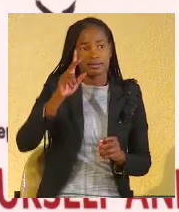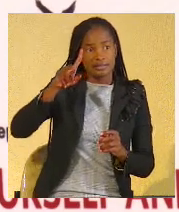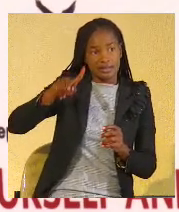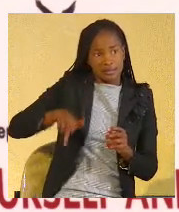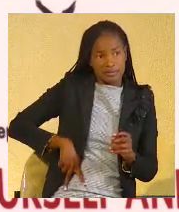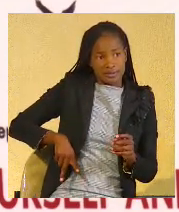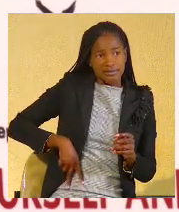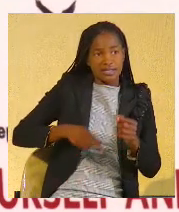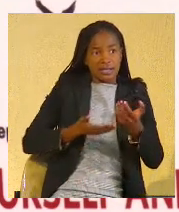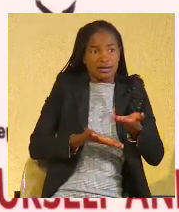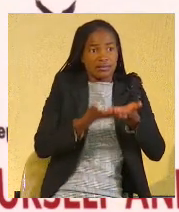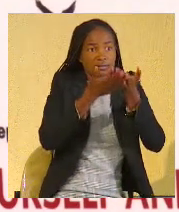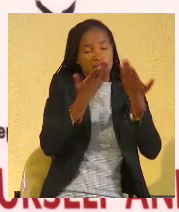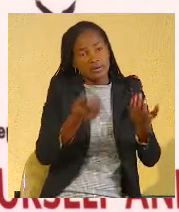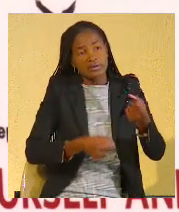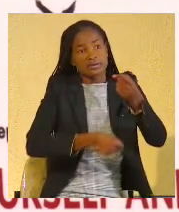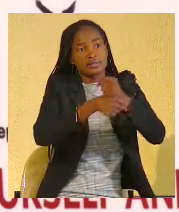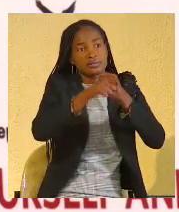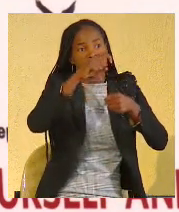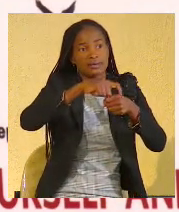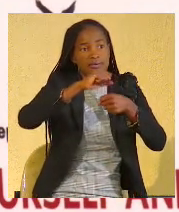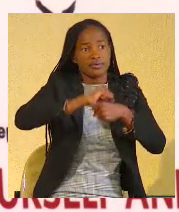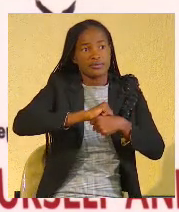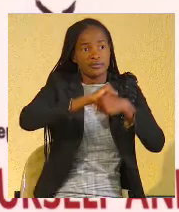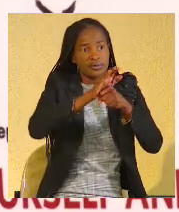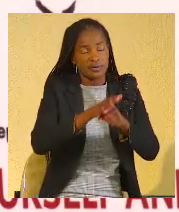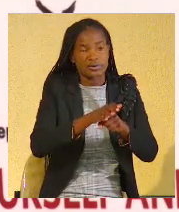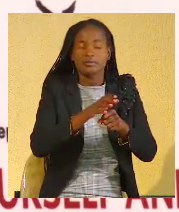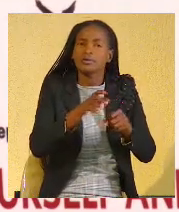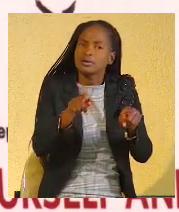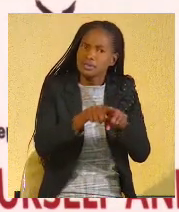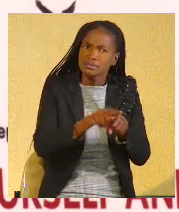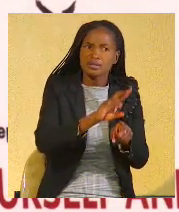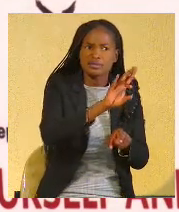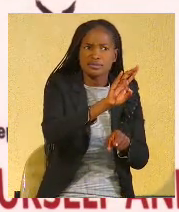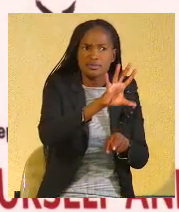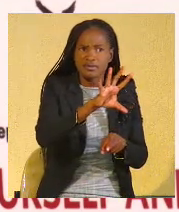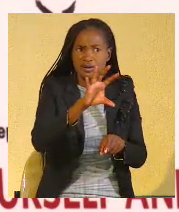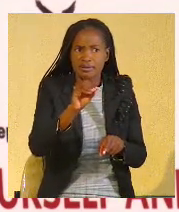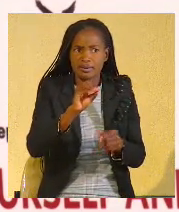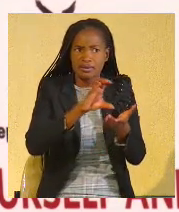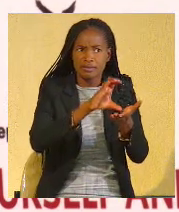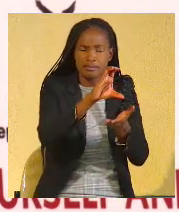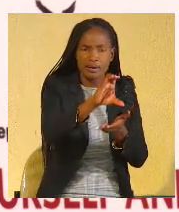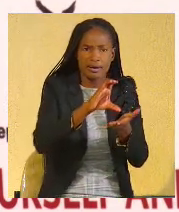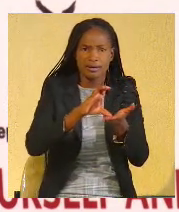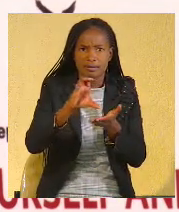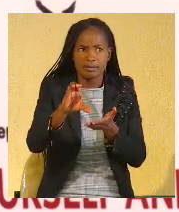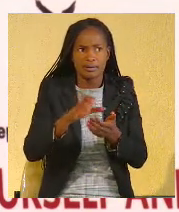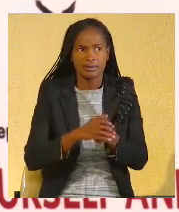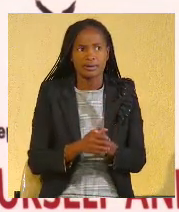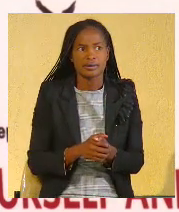programs, including emergency income grant, should not benefit from